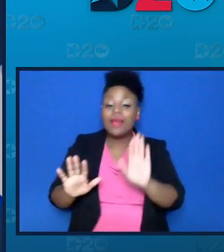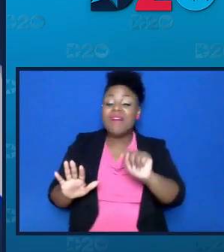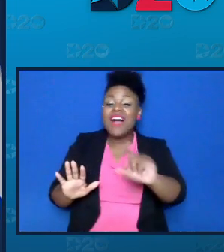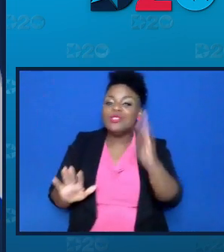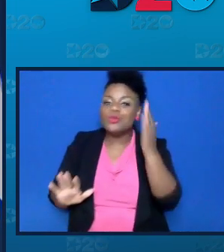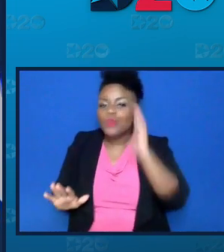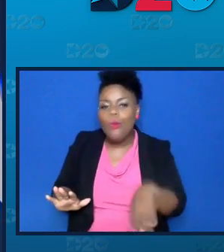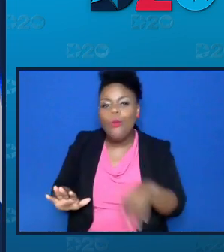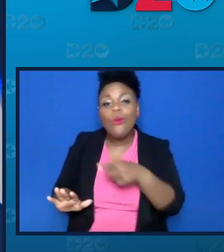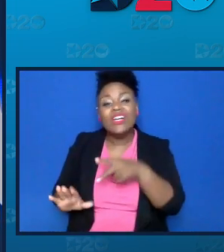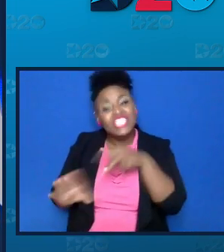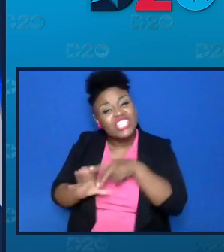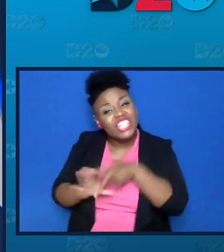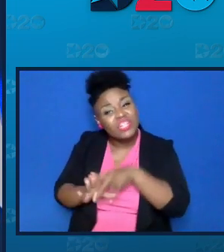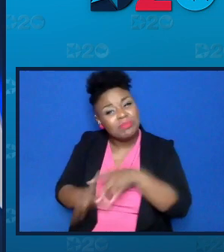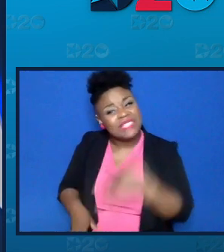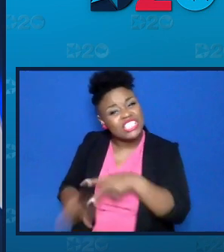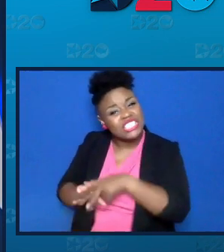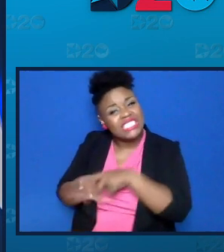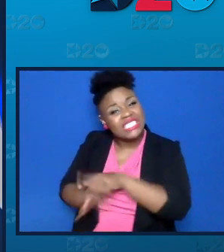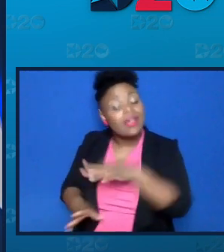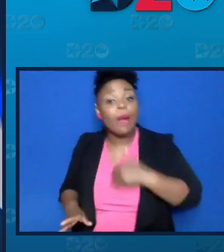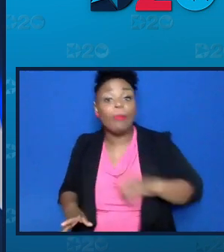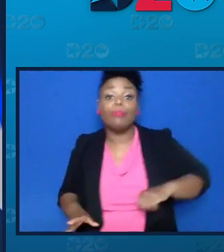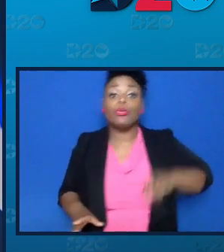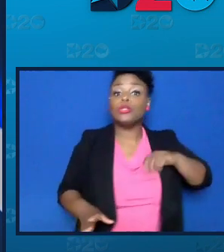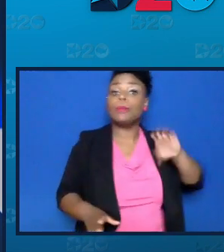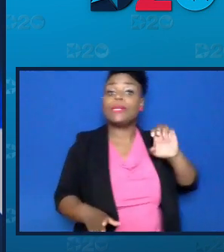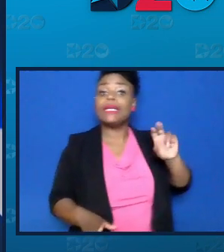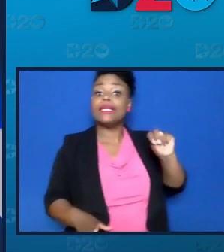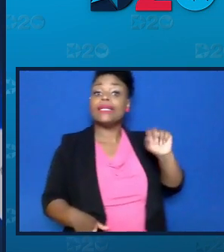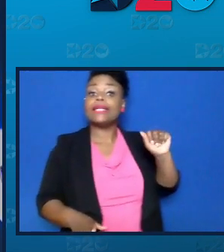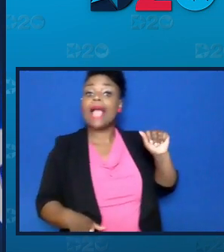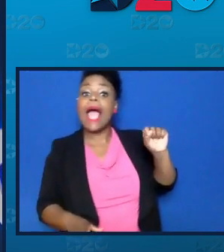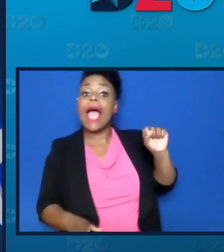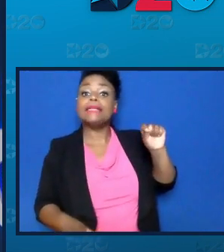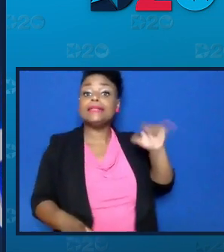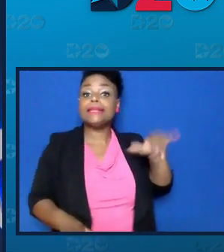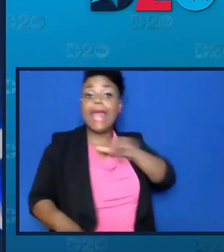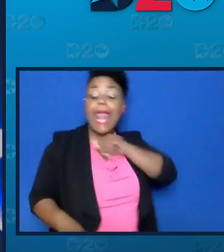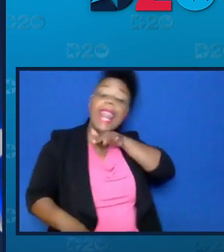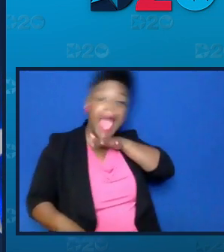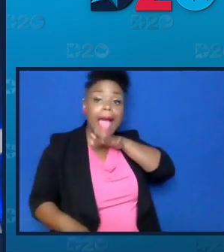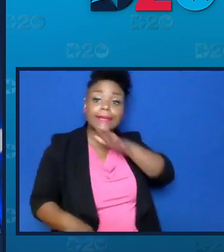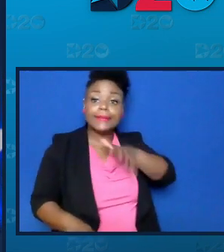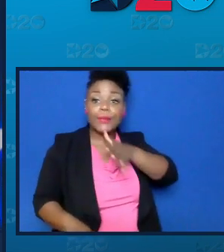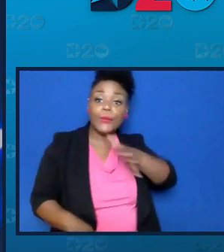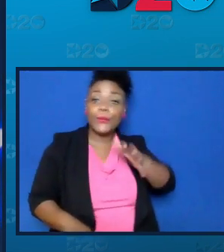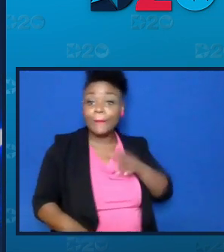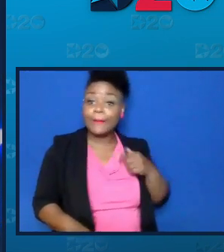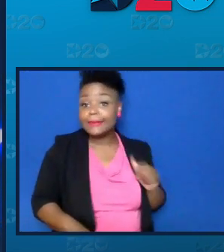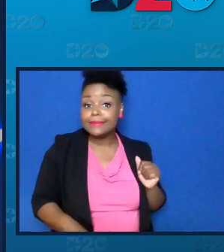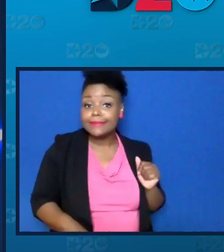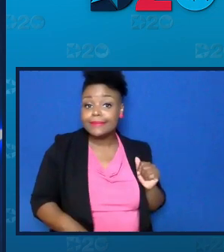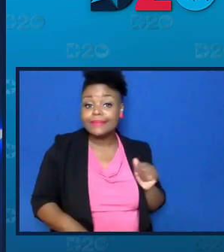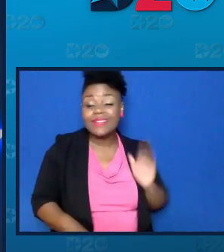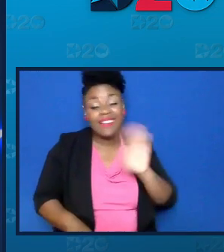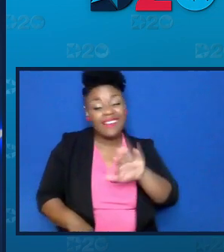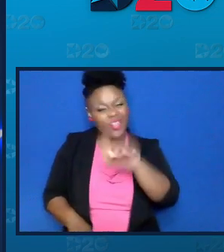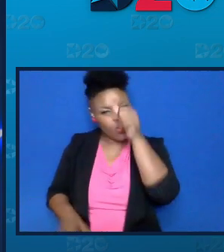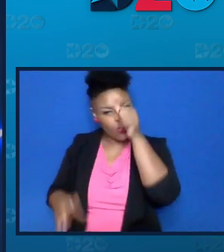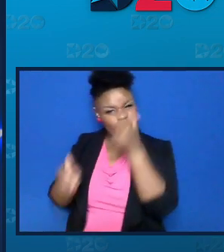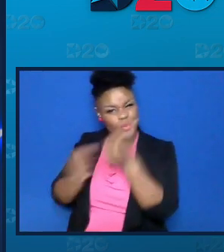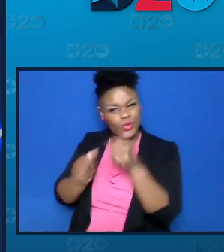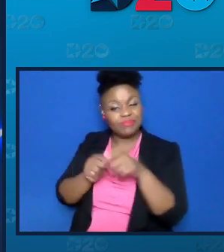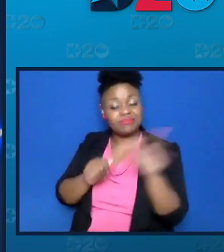woman. You know, when Donald Trump spoke at his inauguration about American carnage, I assumed that was something he